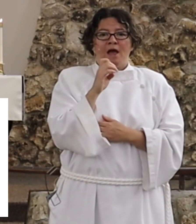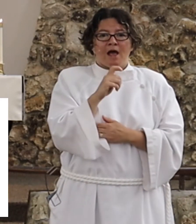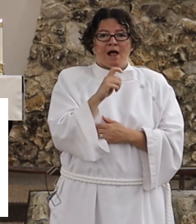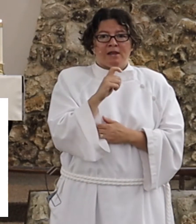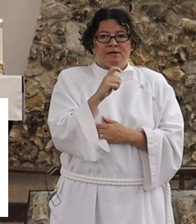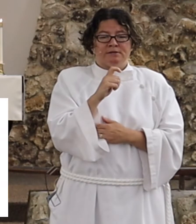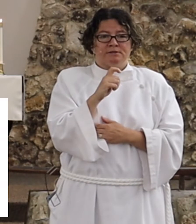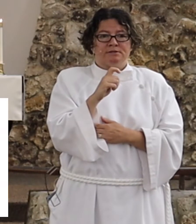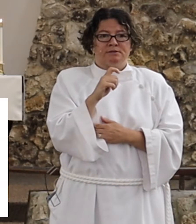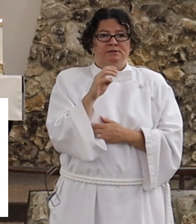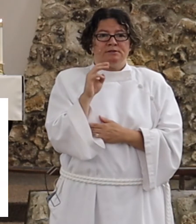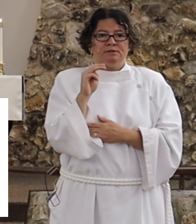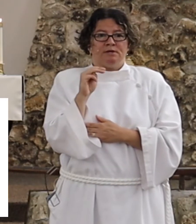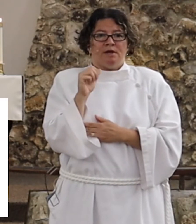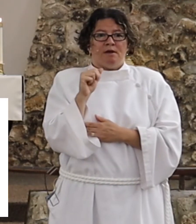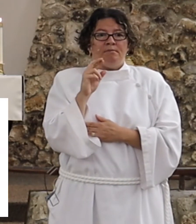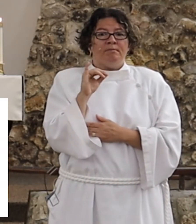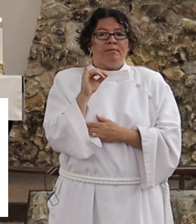Alice,